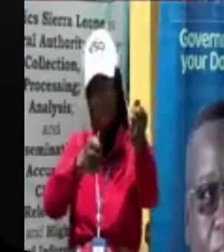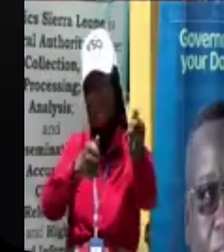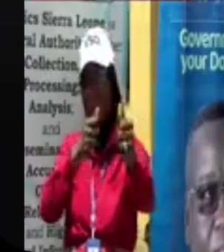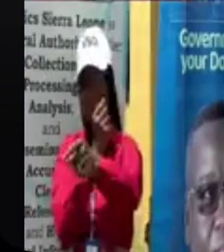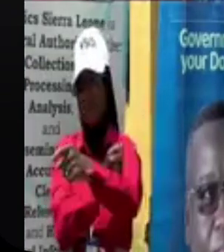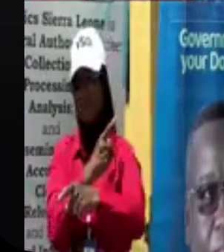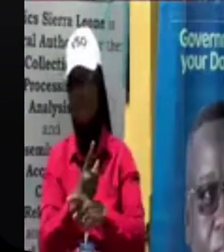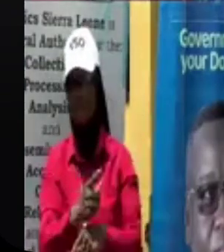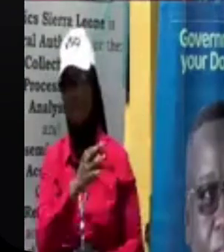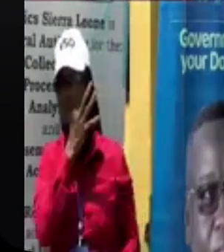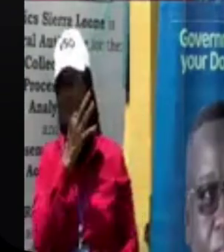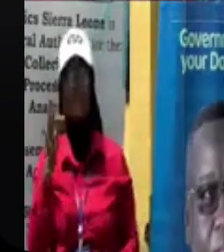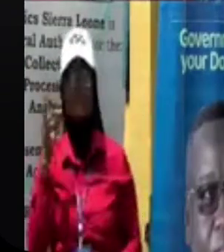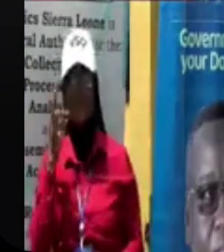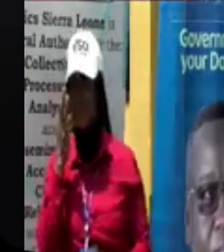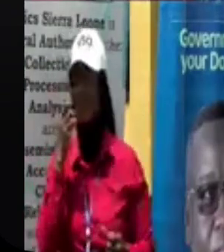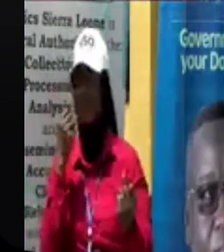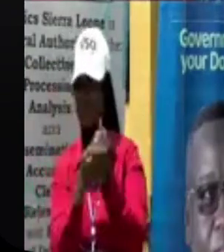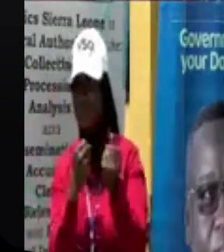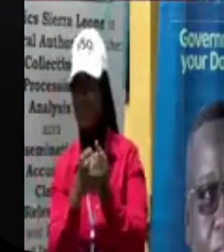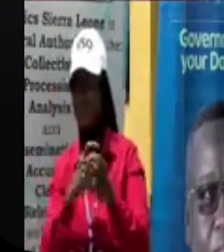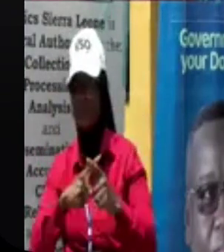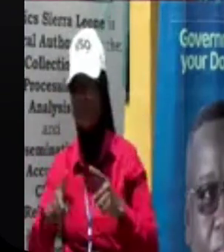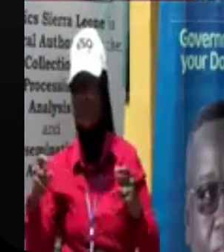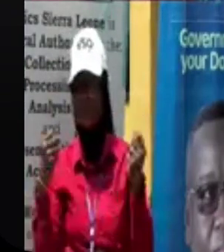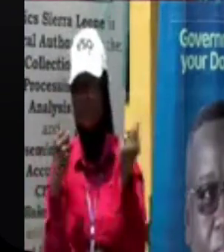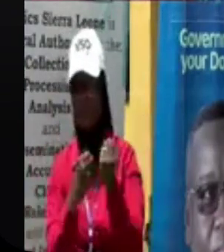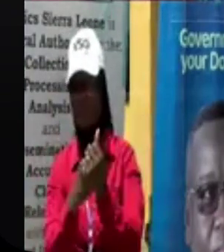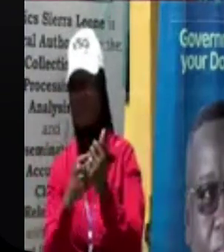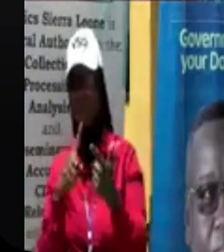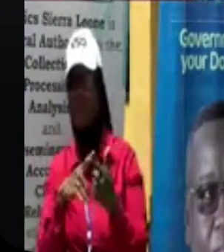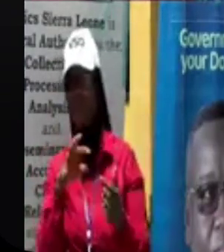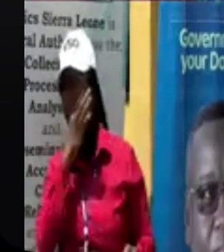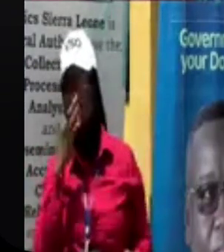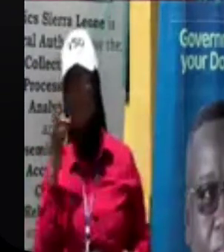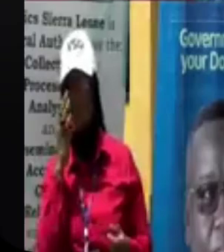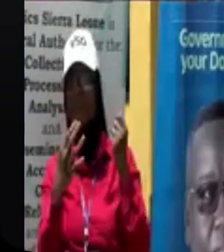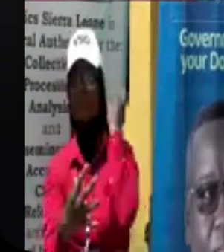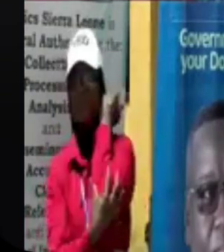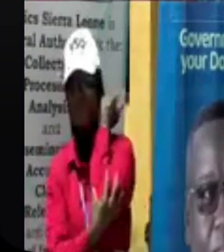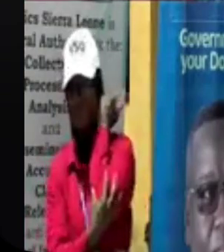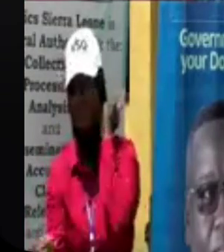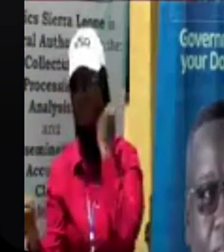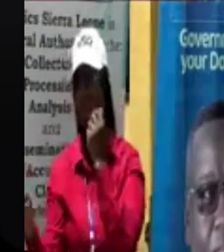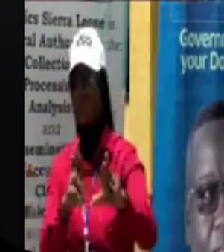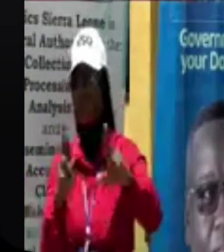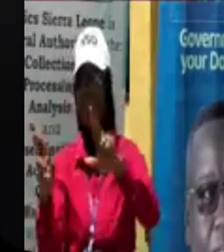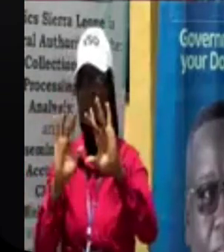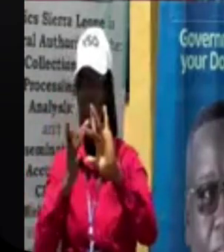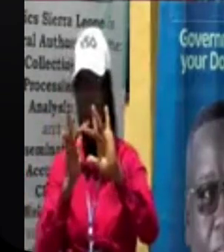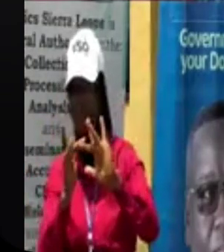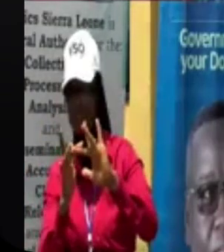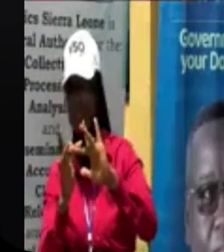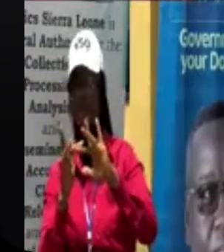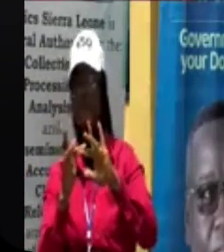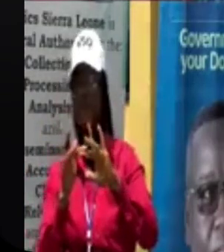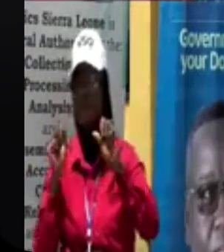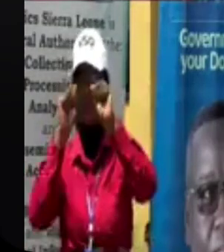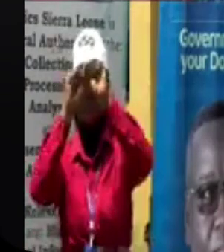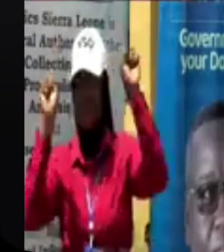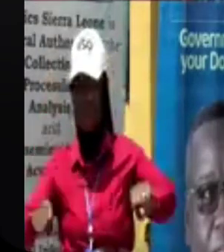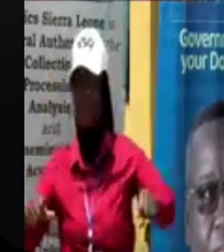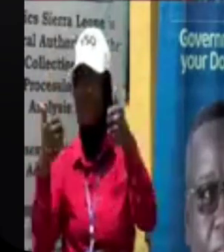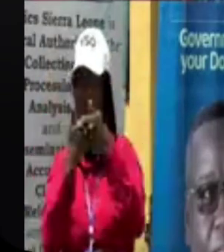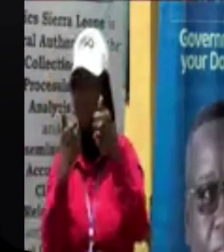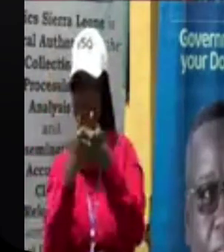talk. Farmers, yes, then they support them, but to get limited support them to farmers. And we get power networks, we get storage system when a challenge